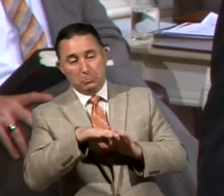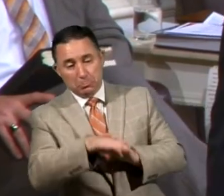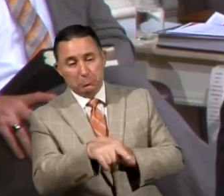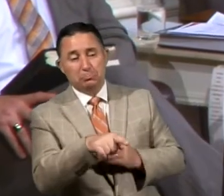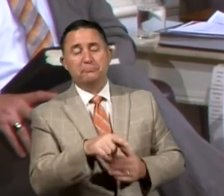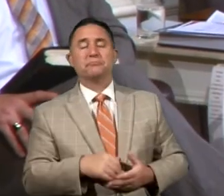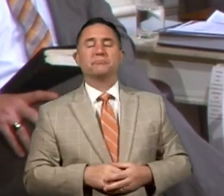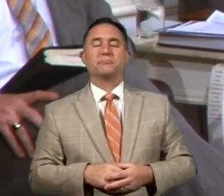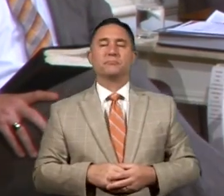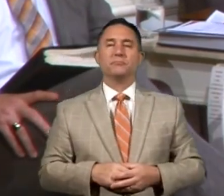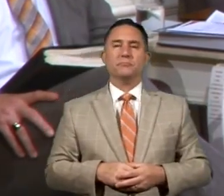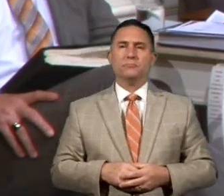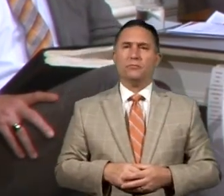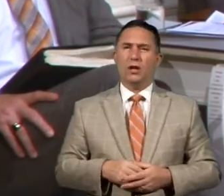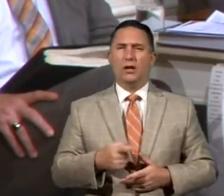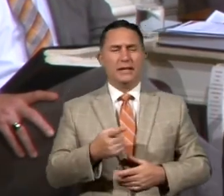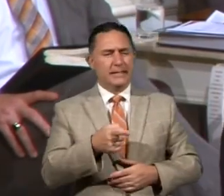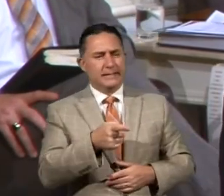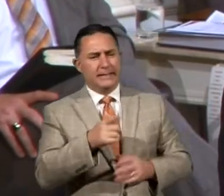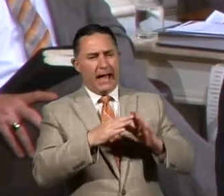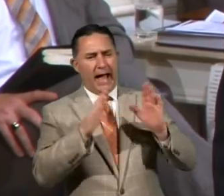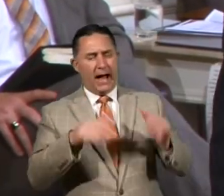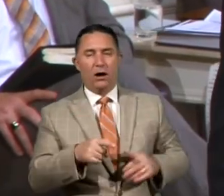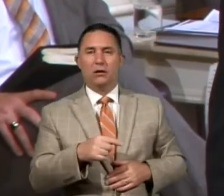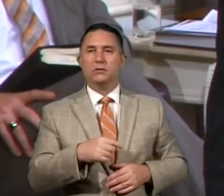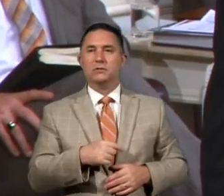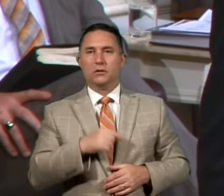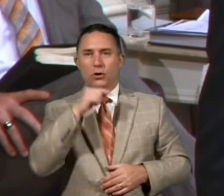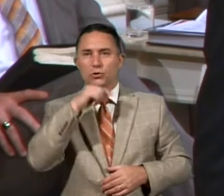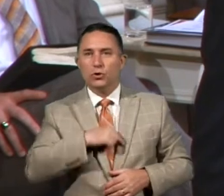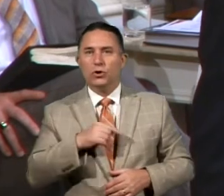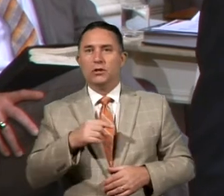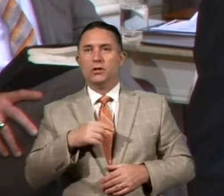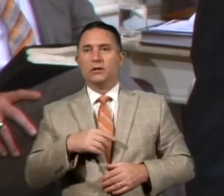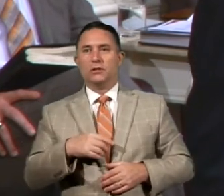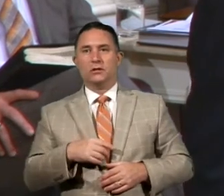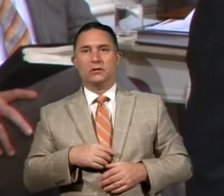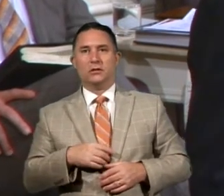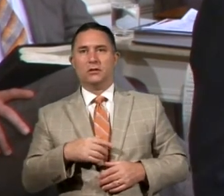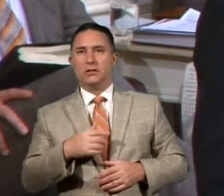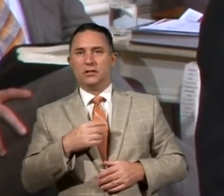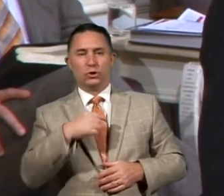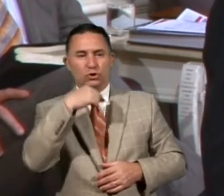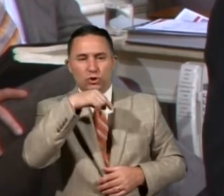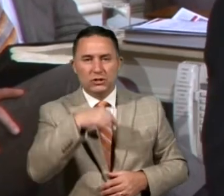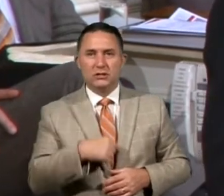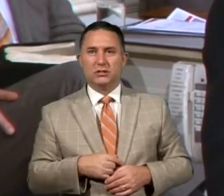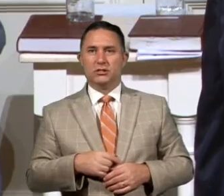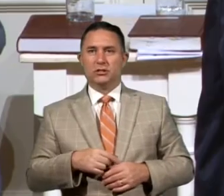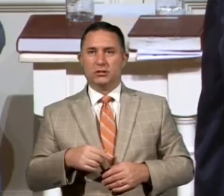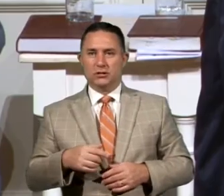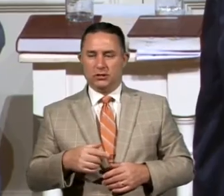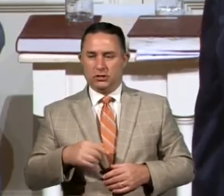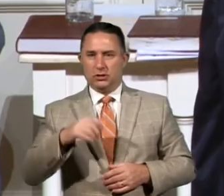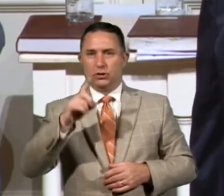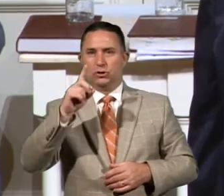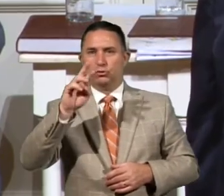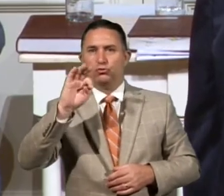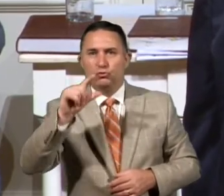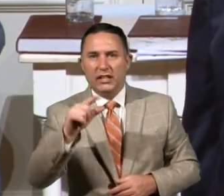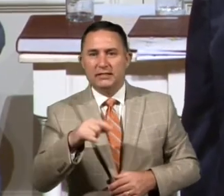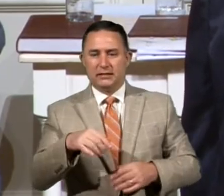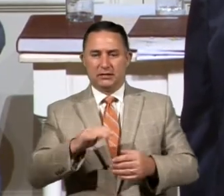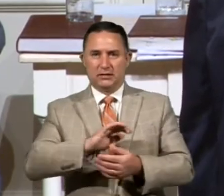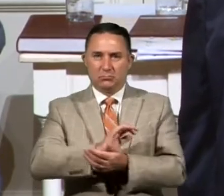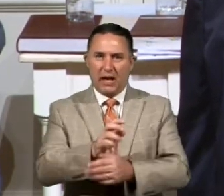house, boy, there's just something about turkey and dressing and mashed potatoes that created an aroma